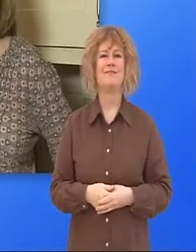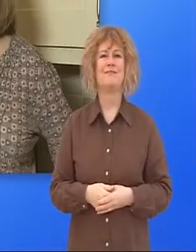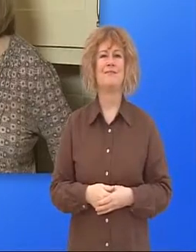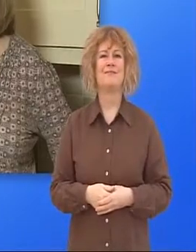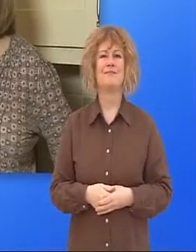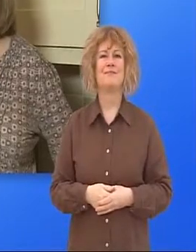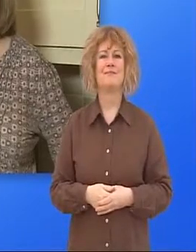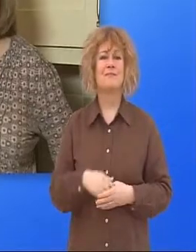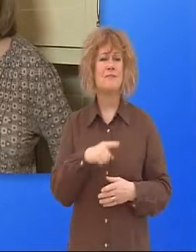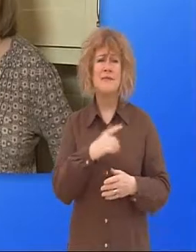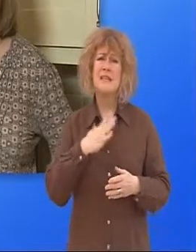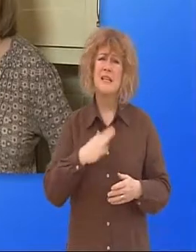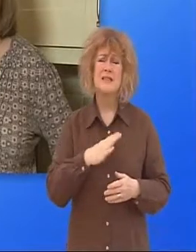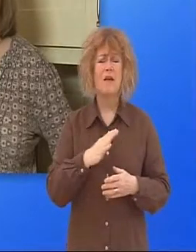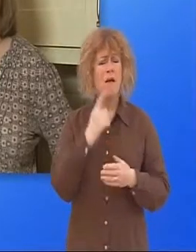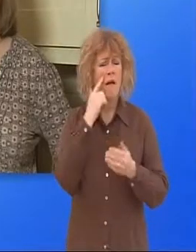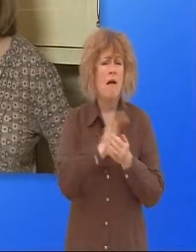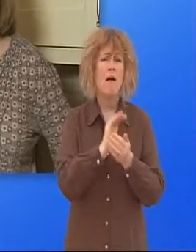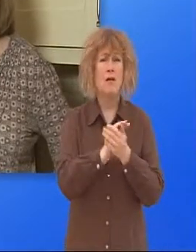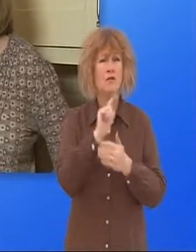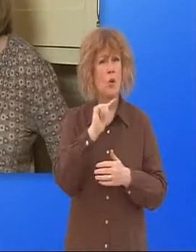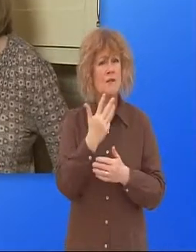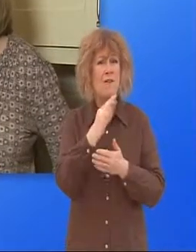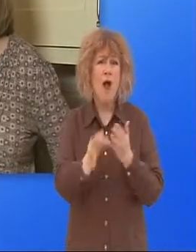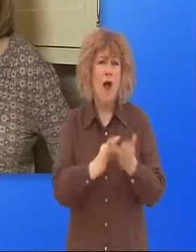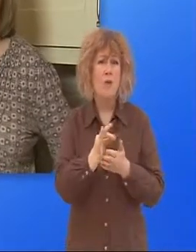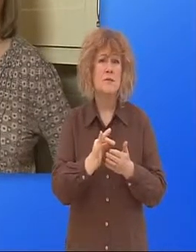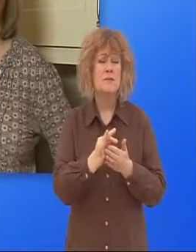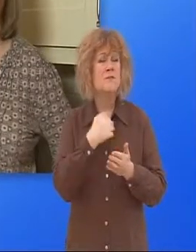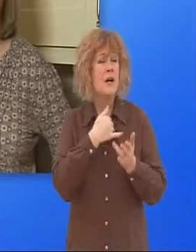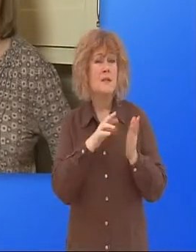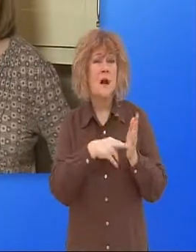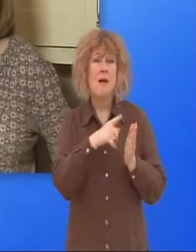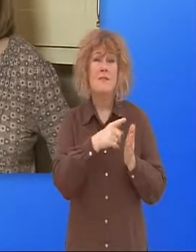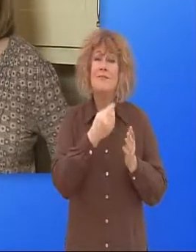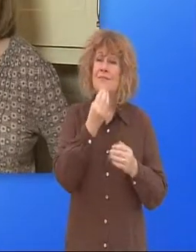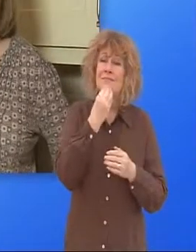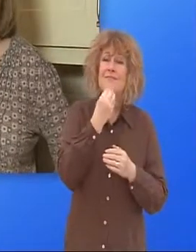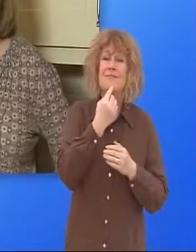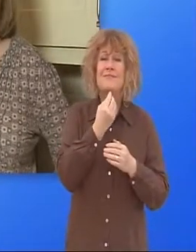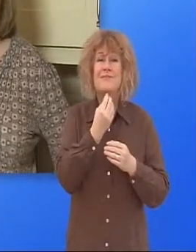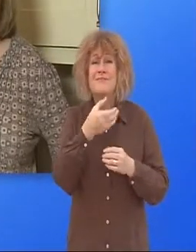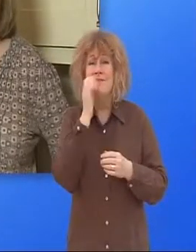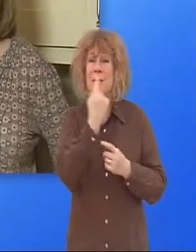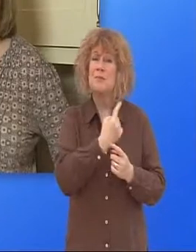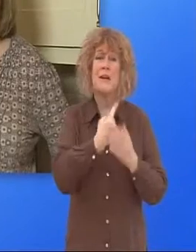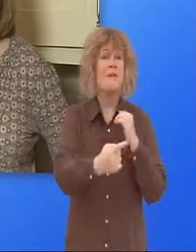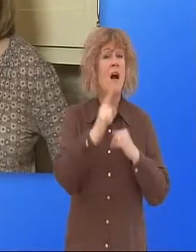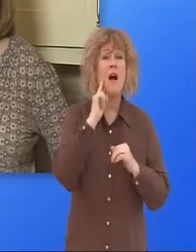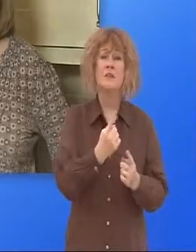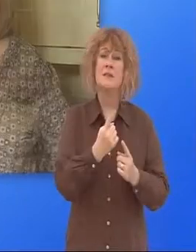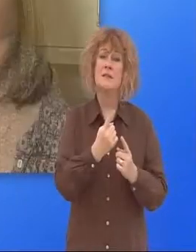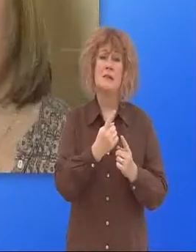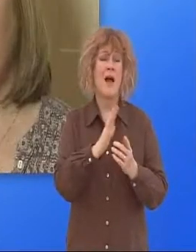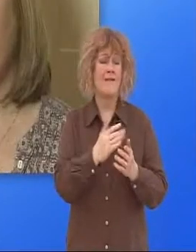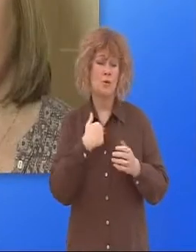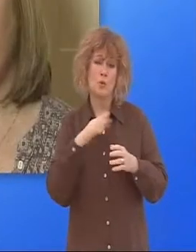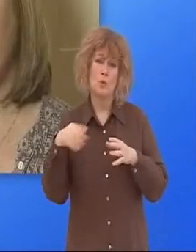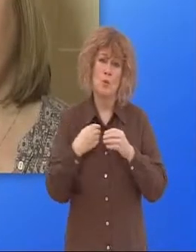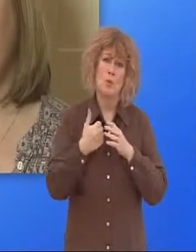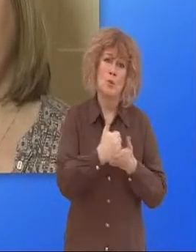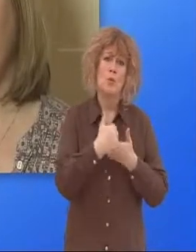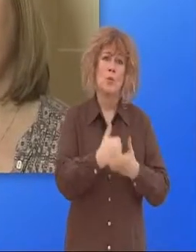Needs are 24 hours. He can't feed himself, he can't get anything to eat, he can't get himself a drink. He's totally reliant on somebody being with him. Over the